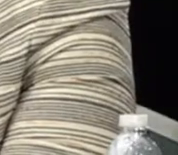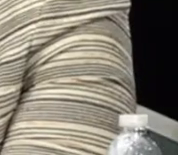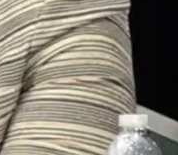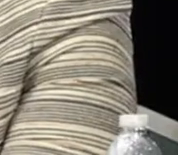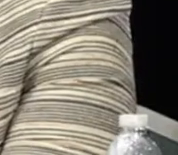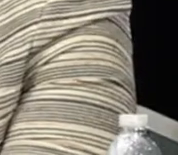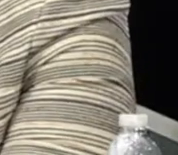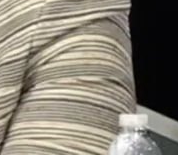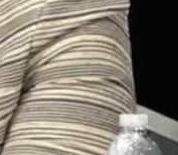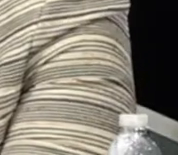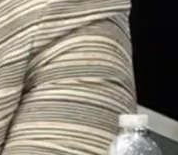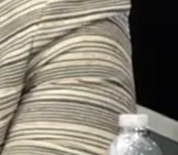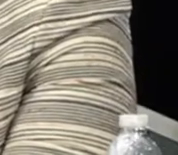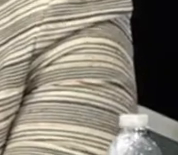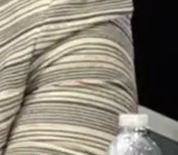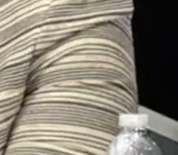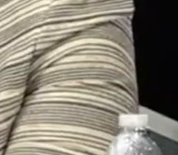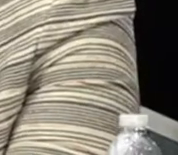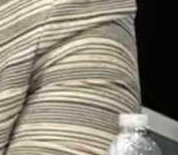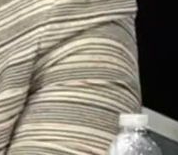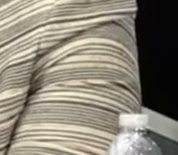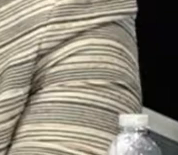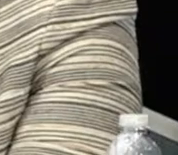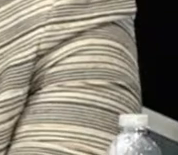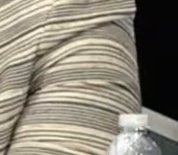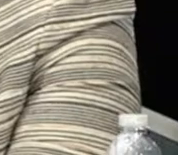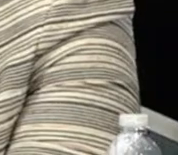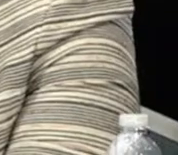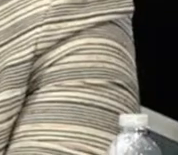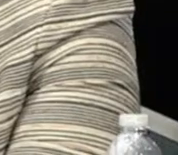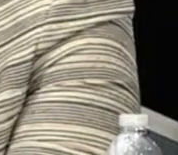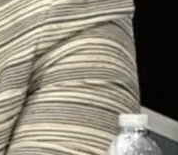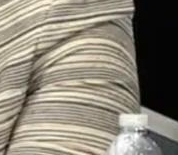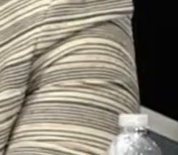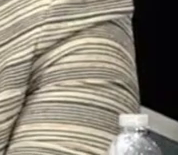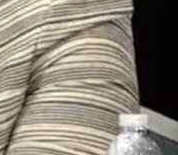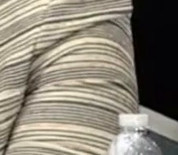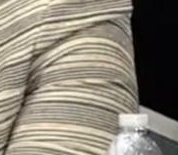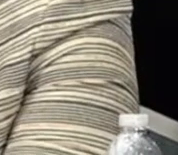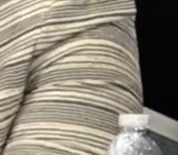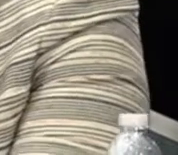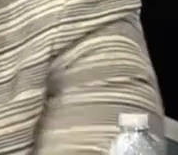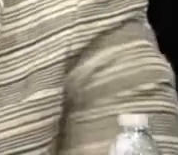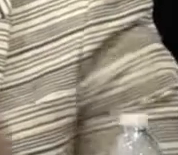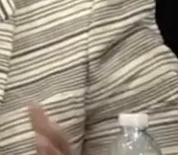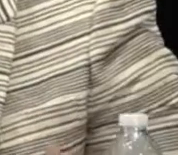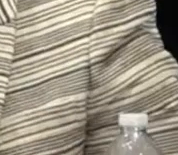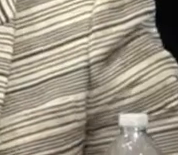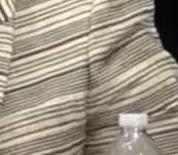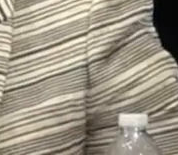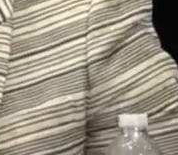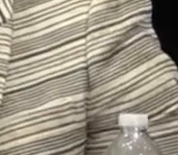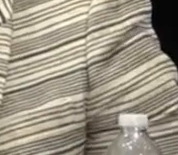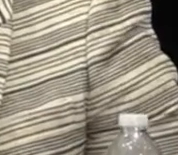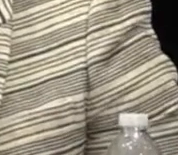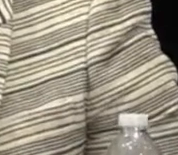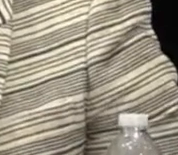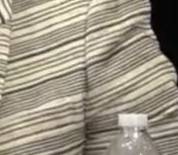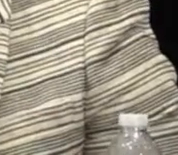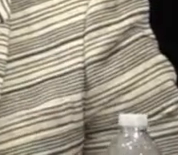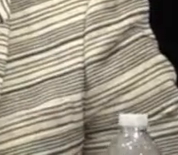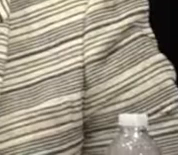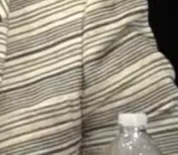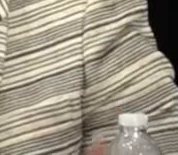exactly what are the restrictions and what money is available or not. And the situation is different for different entities.